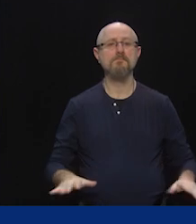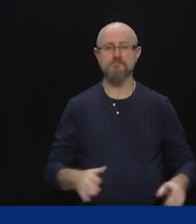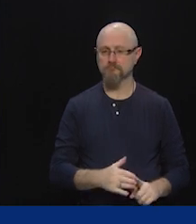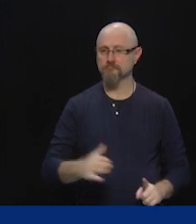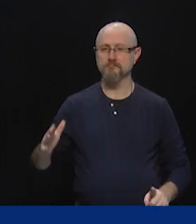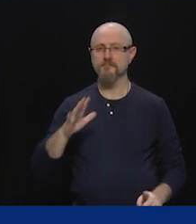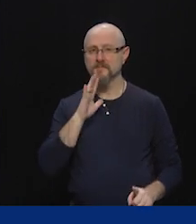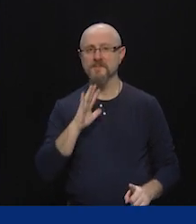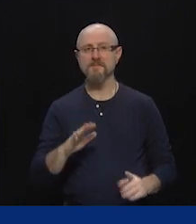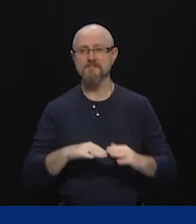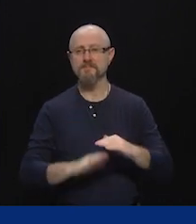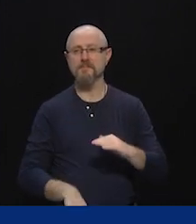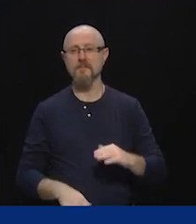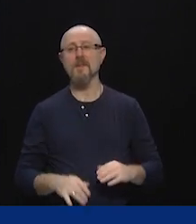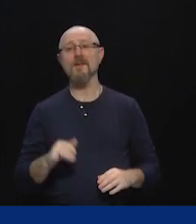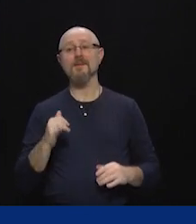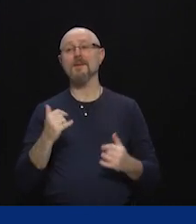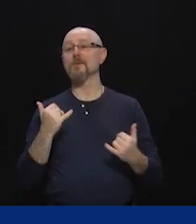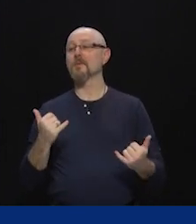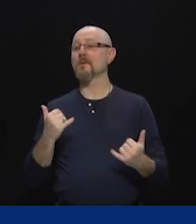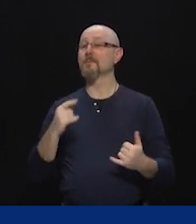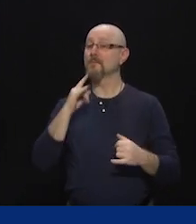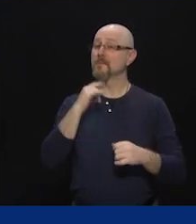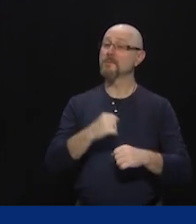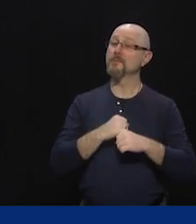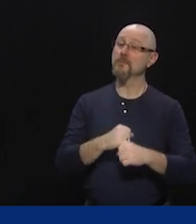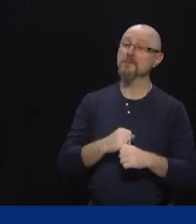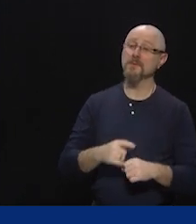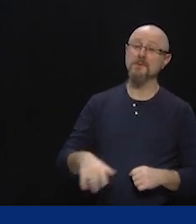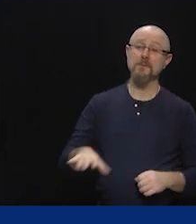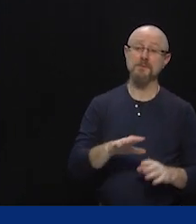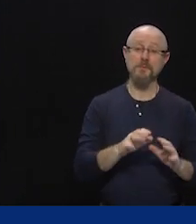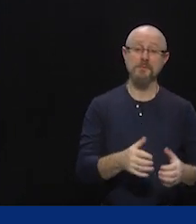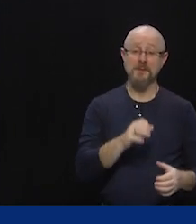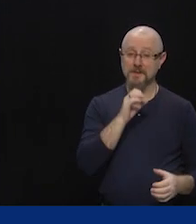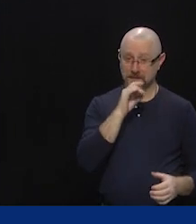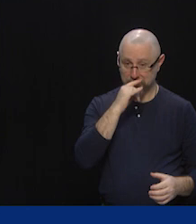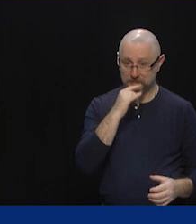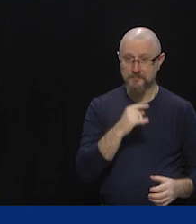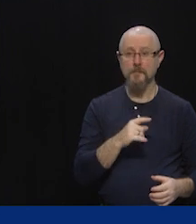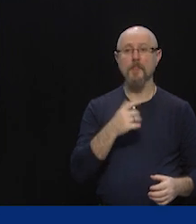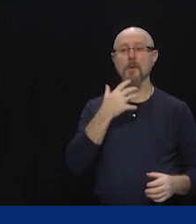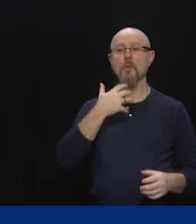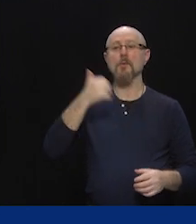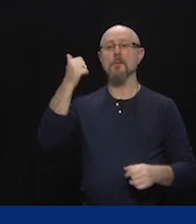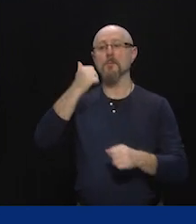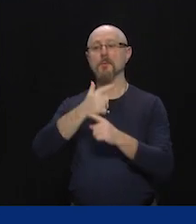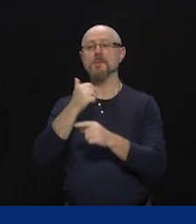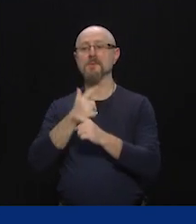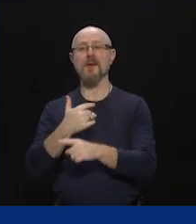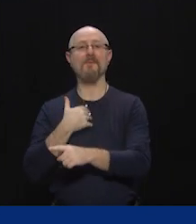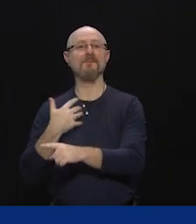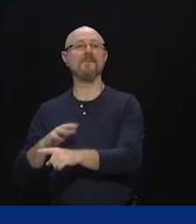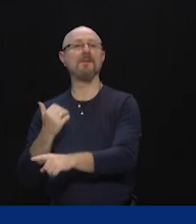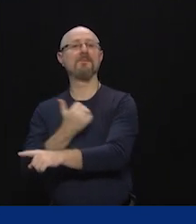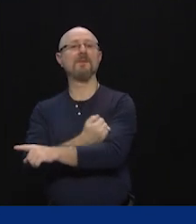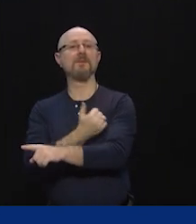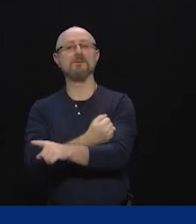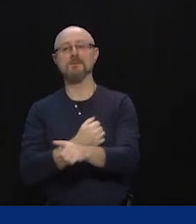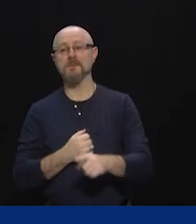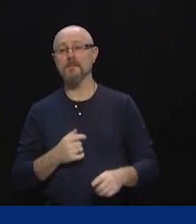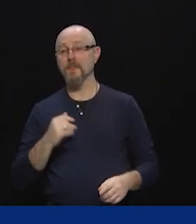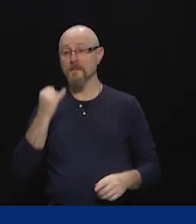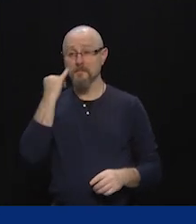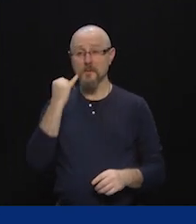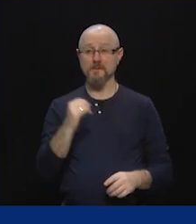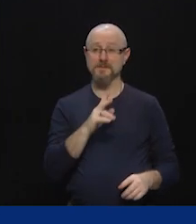also, in the meantime, the way you can protect that population is for older siblings to be vaccinated. If you have a 3-year-old, they